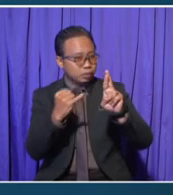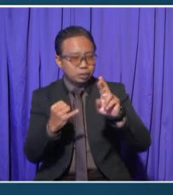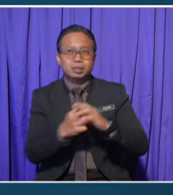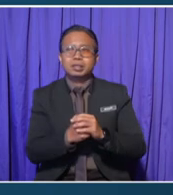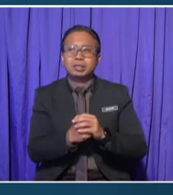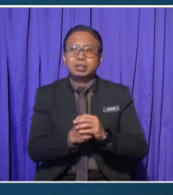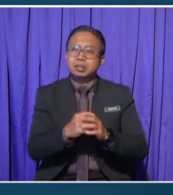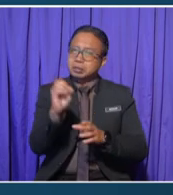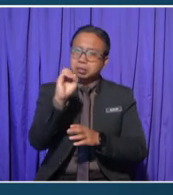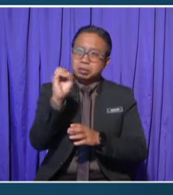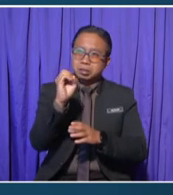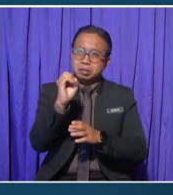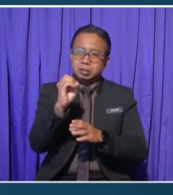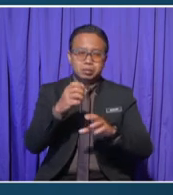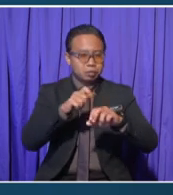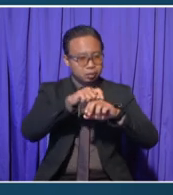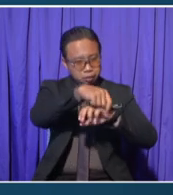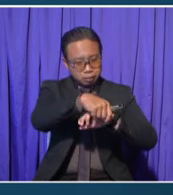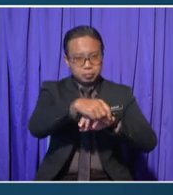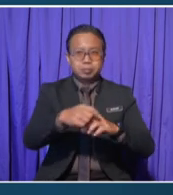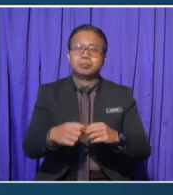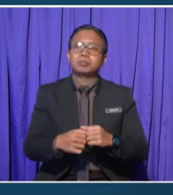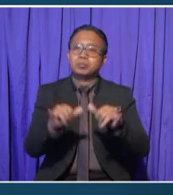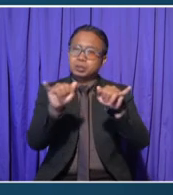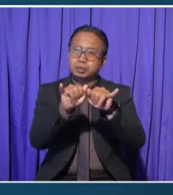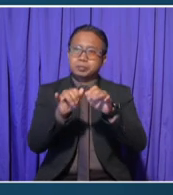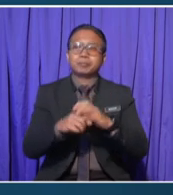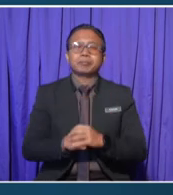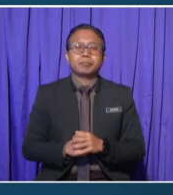if you don't have a measuring tape.